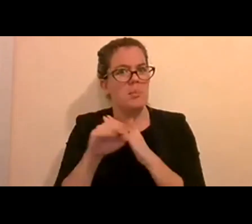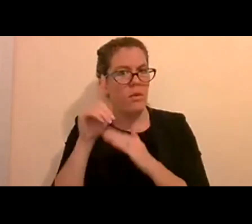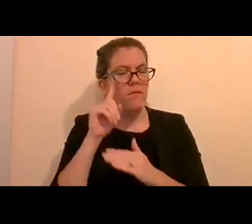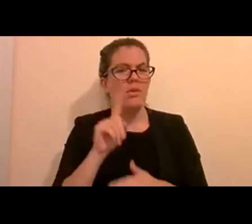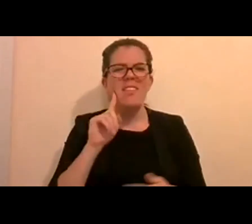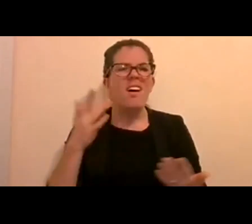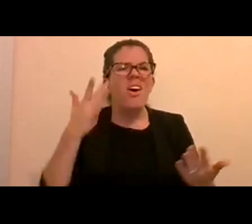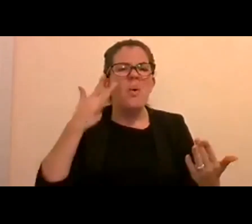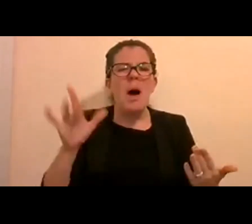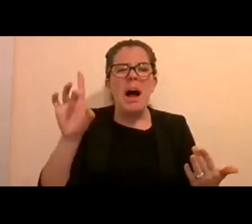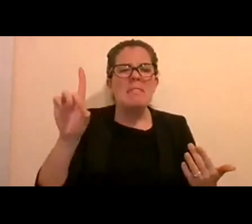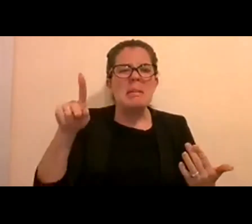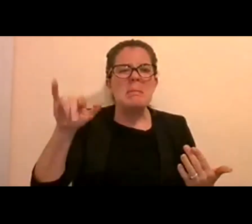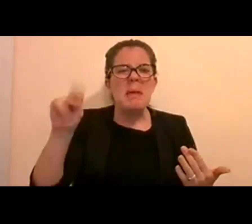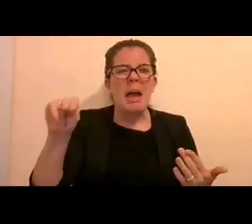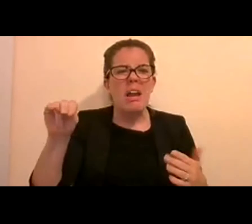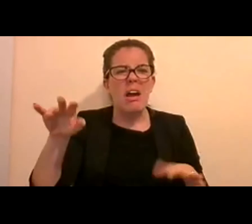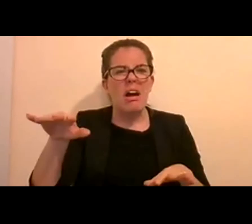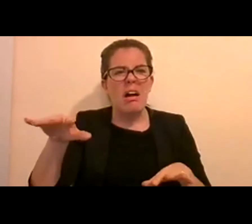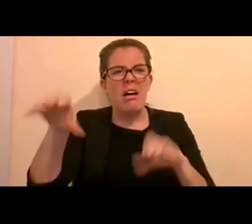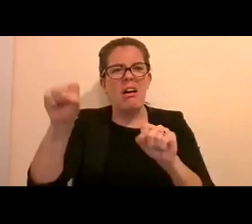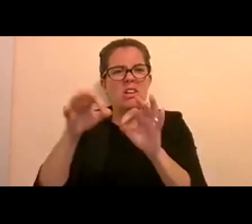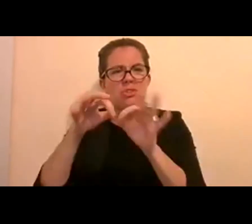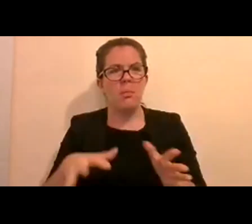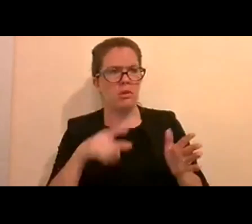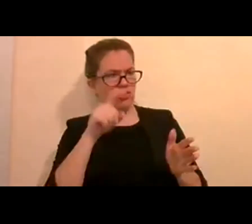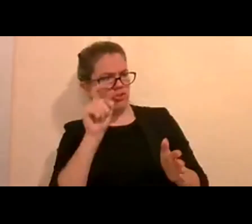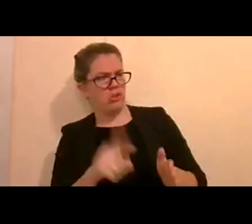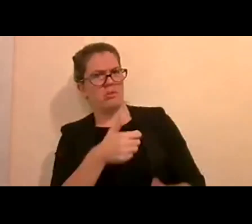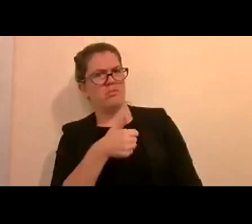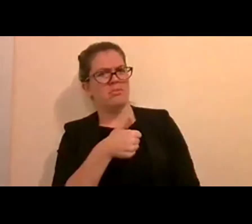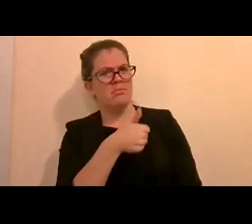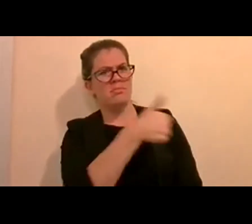should DPAN have to do that when, they could do that,